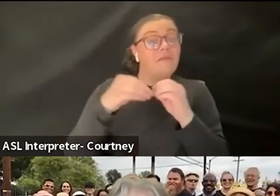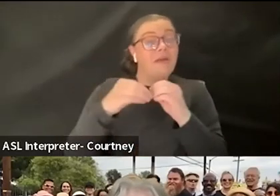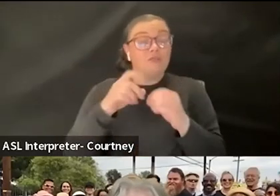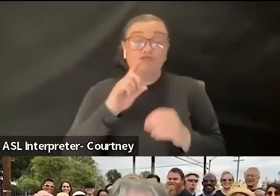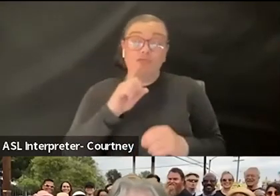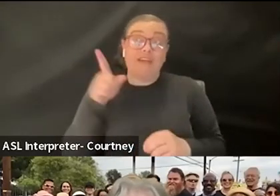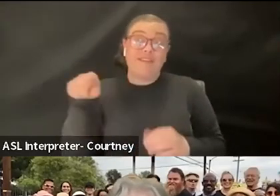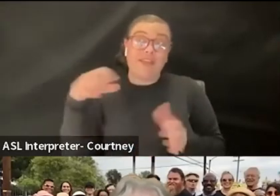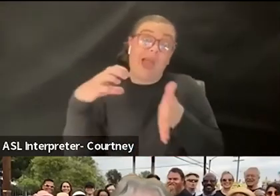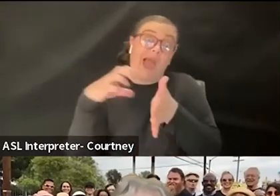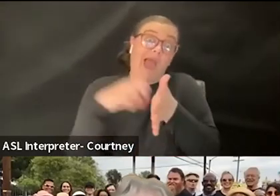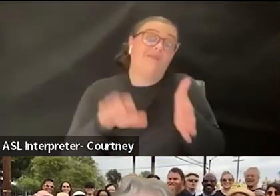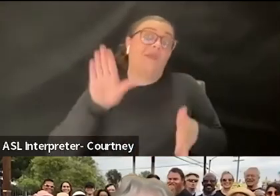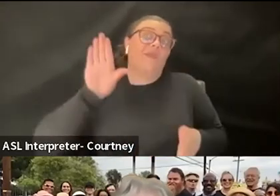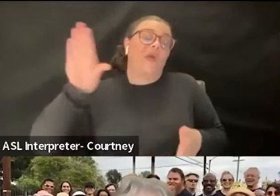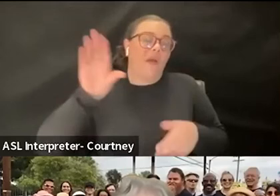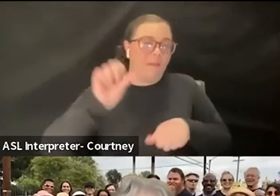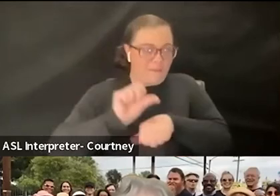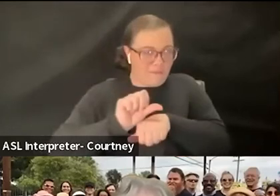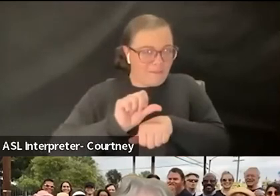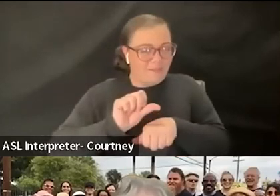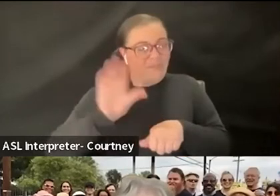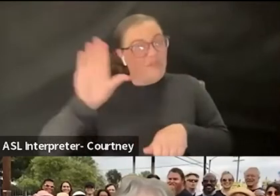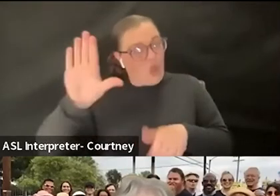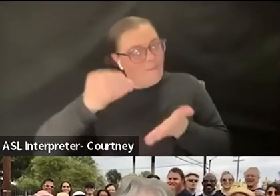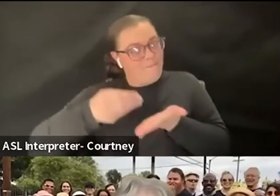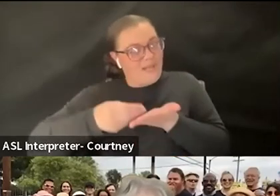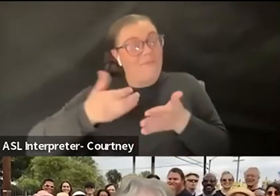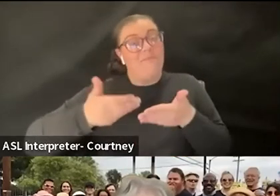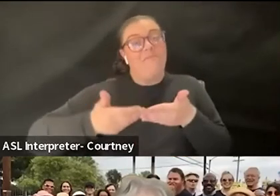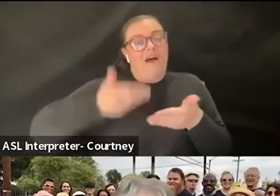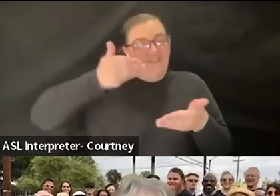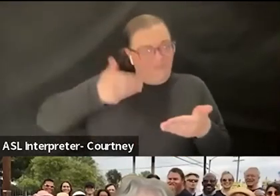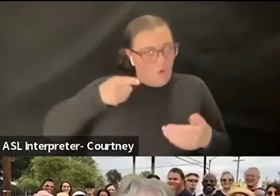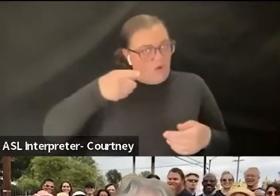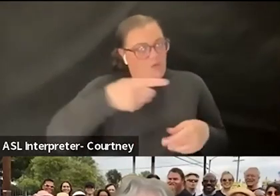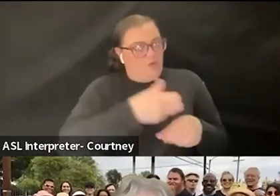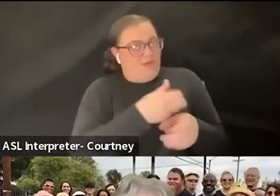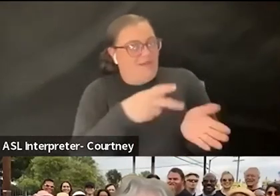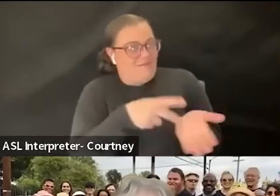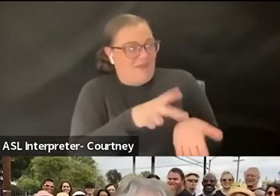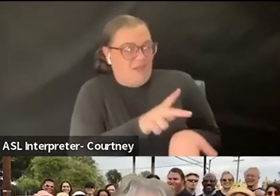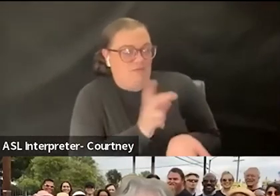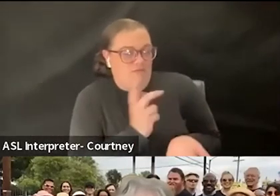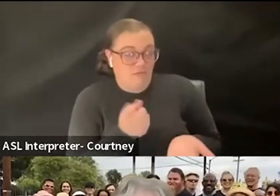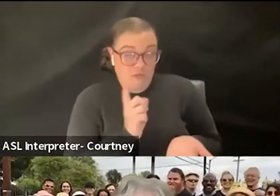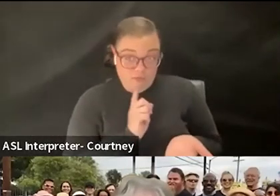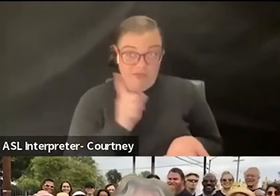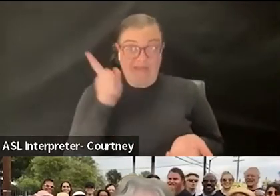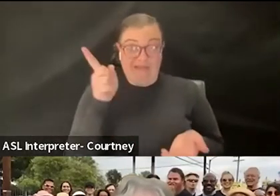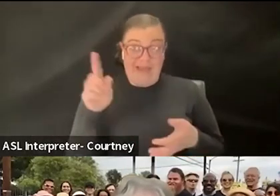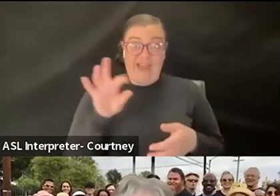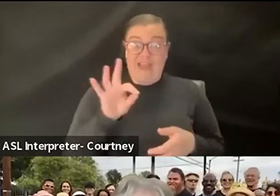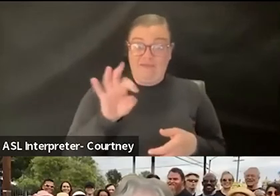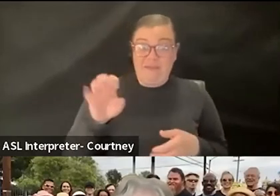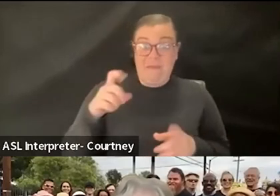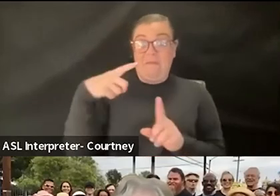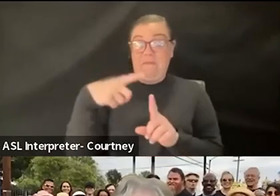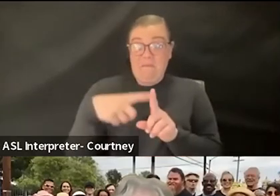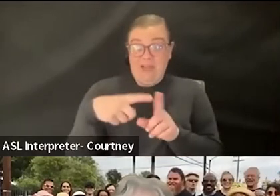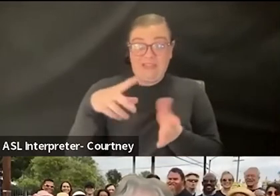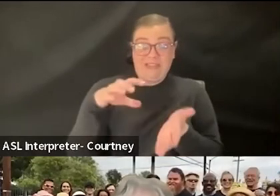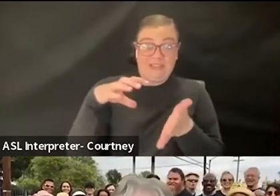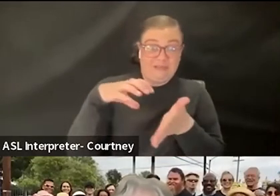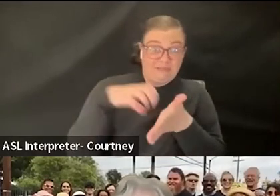recoup and they take fees for any money that comes in. Oh, yeah. And your contract says that they can choose to drop you at